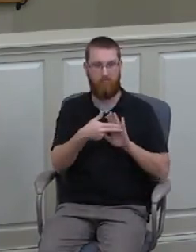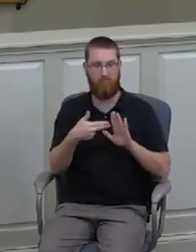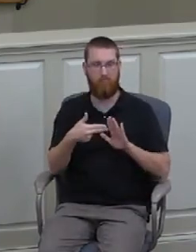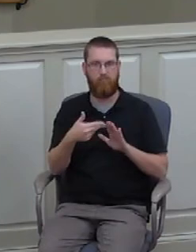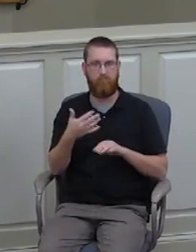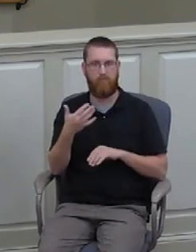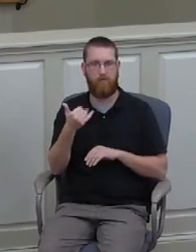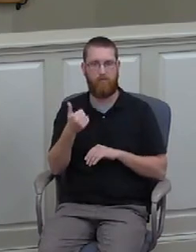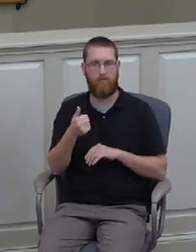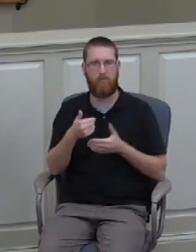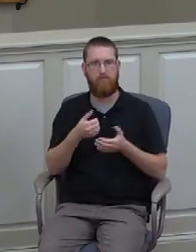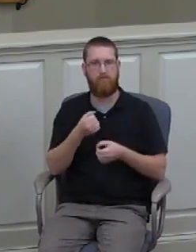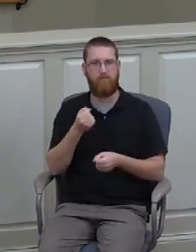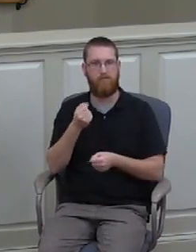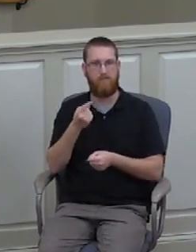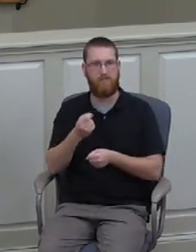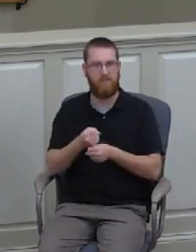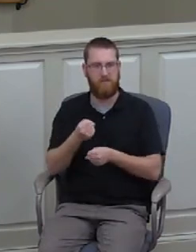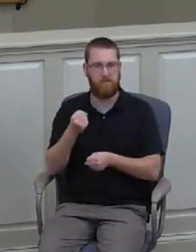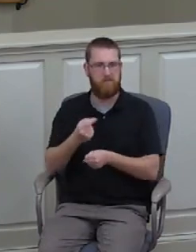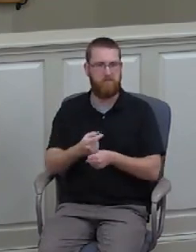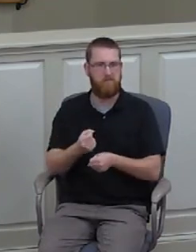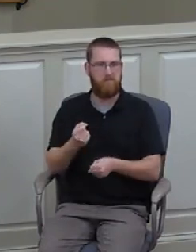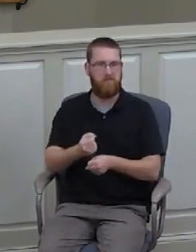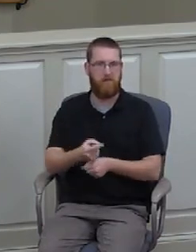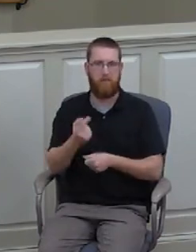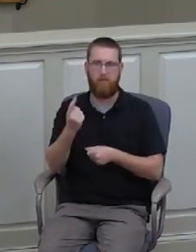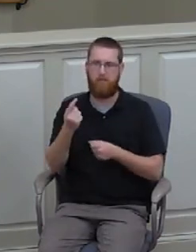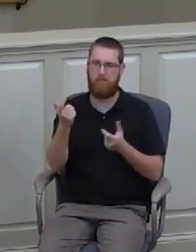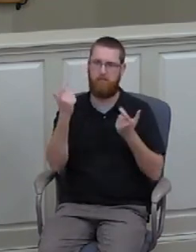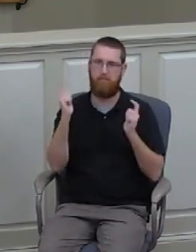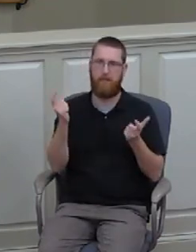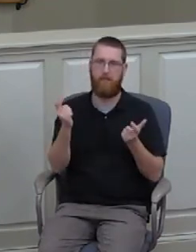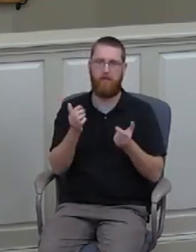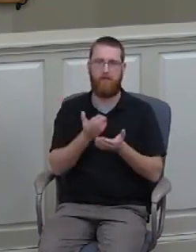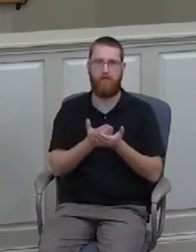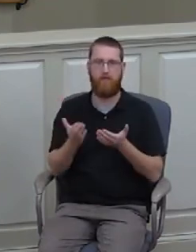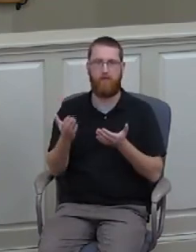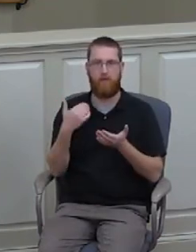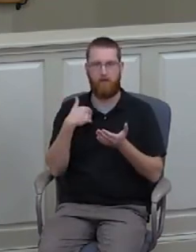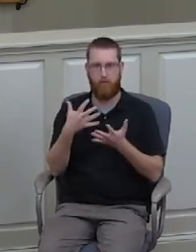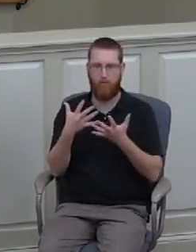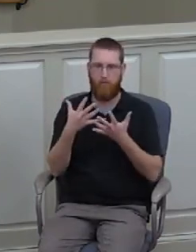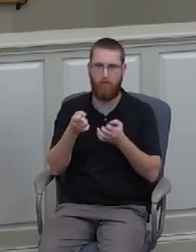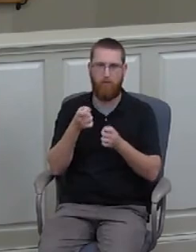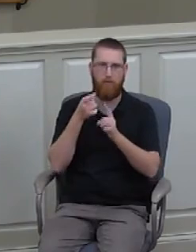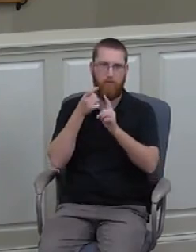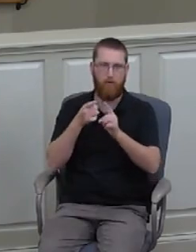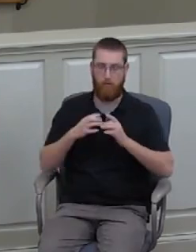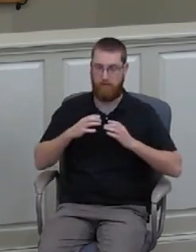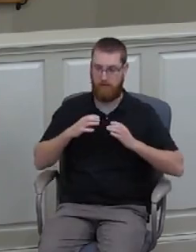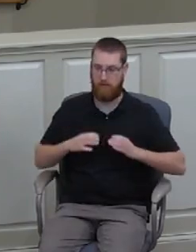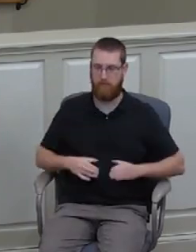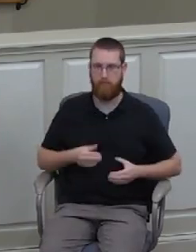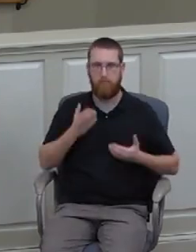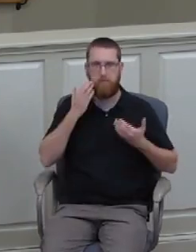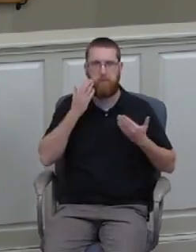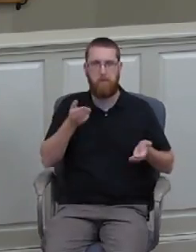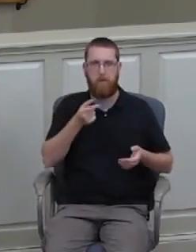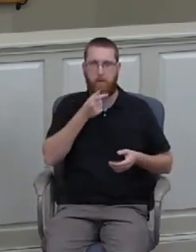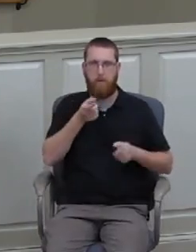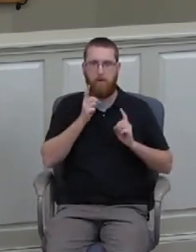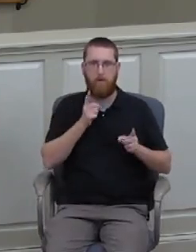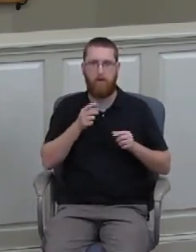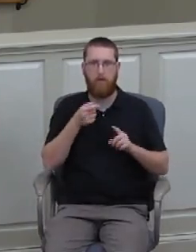is over the years, that has been one of the big things that we're moving in this direction, is citizens not knowing who to talk to